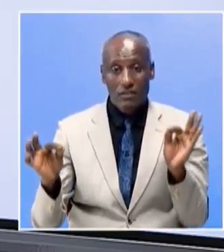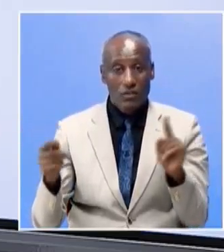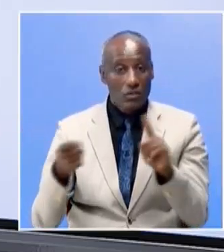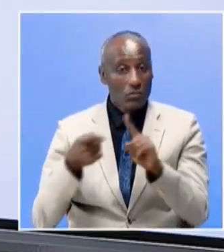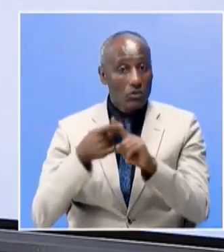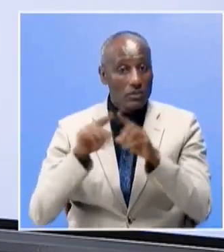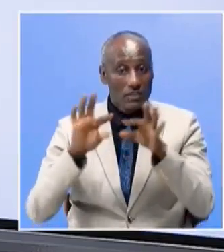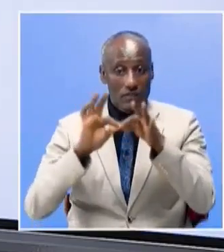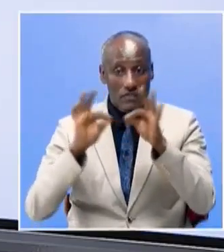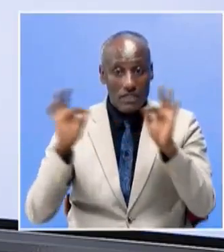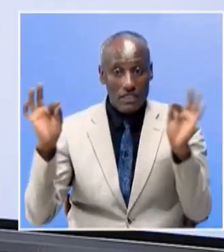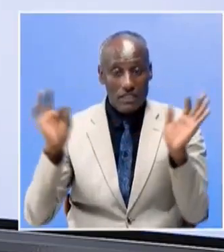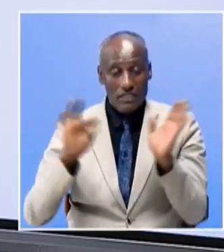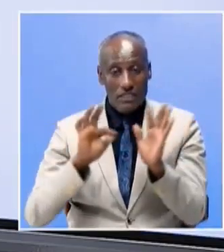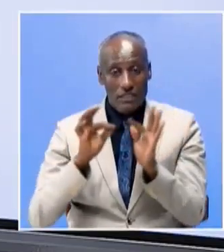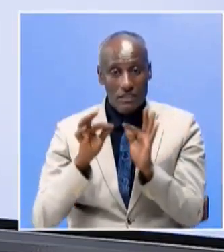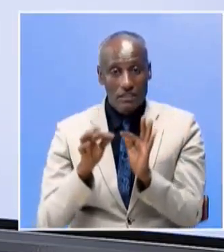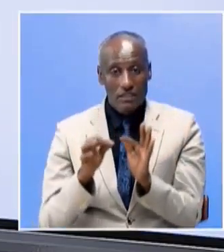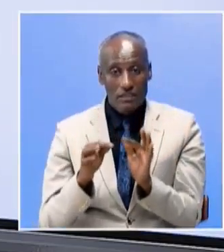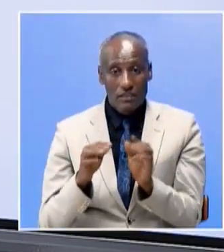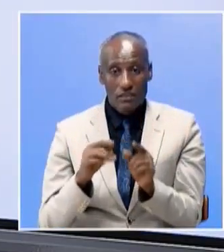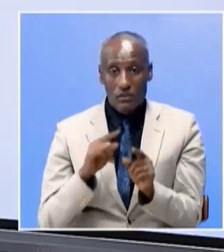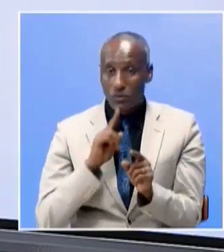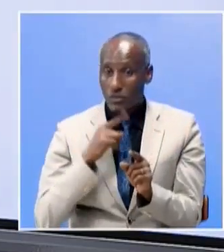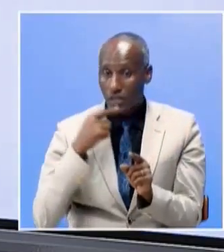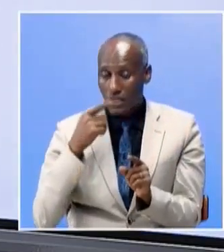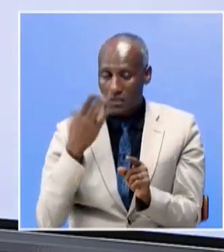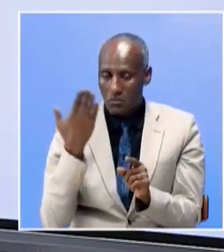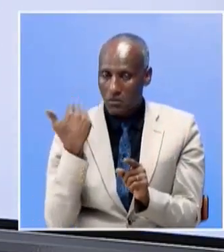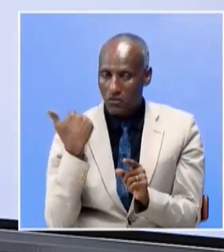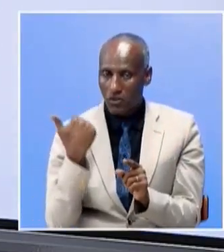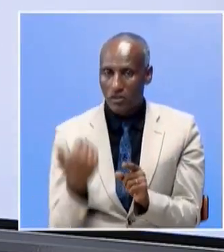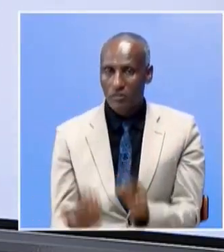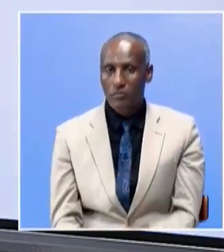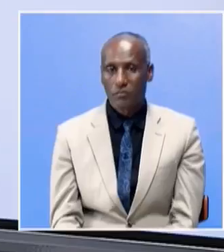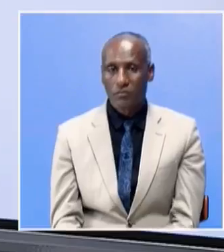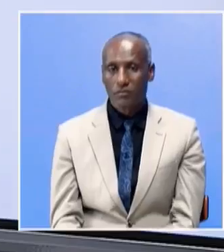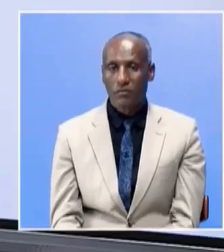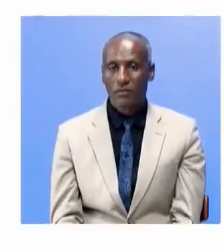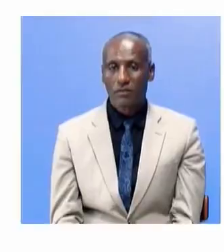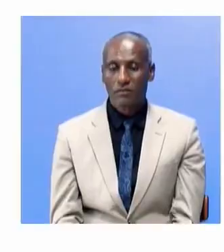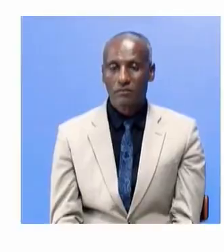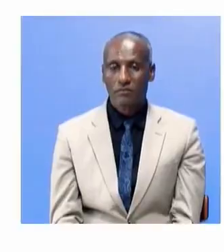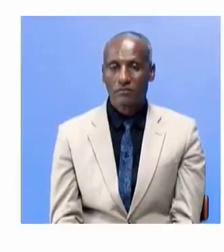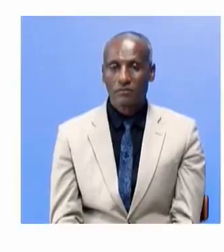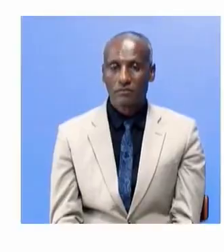sentence. As we have said so far, we can say